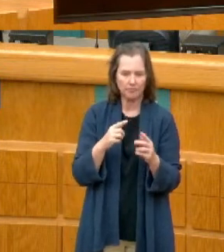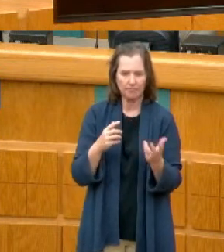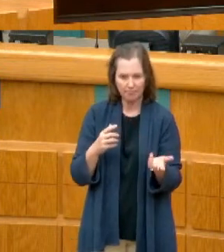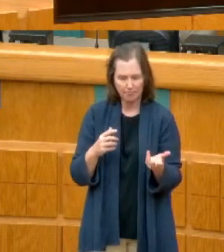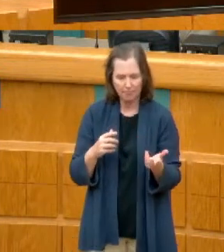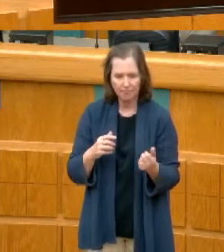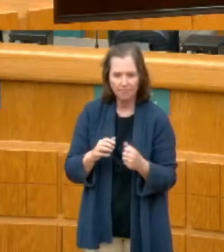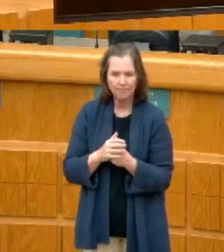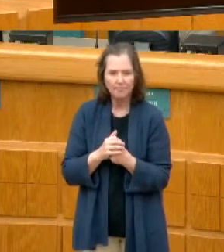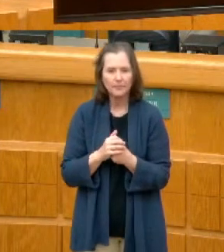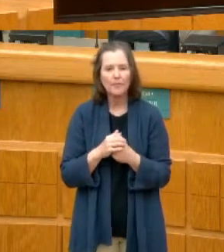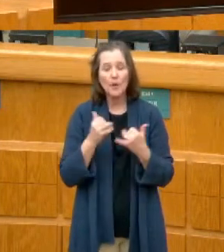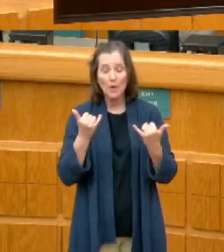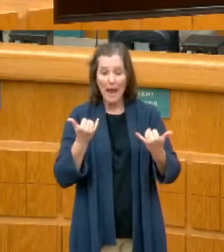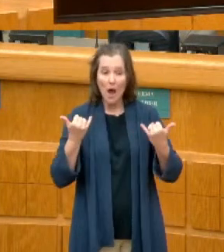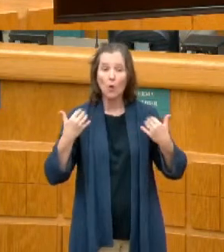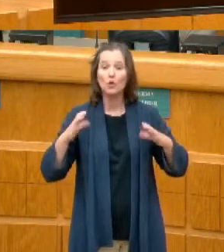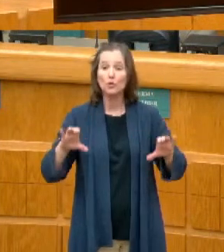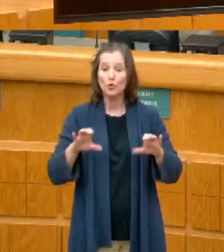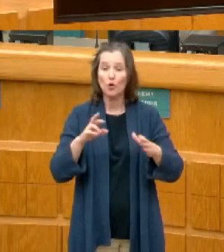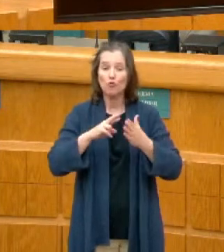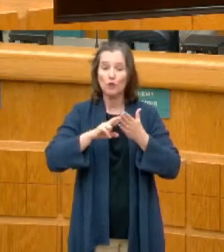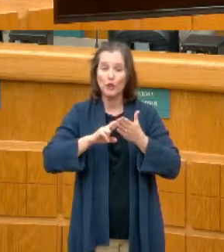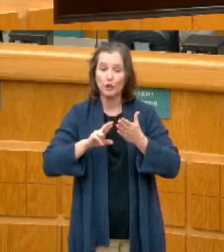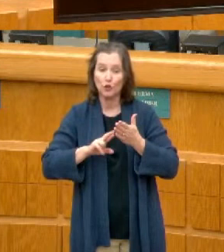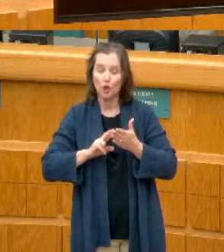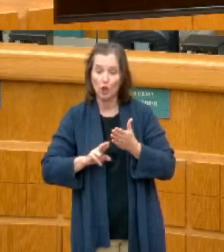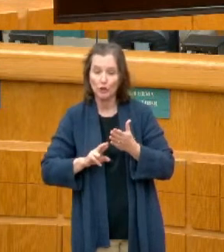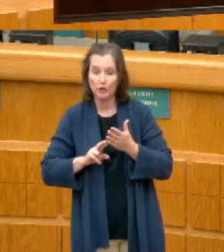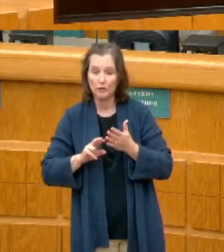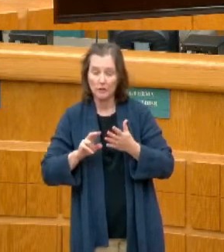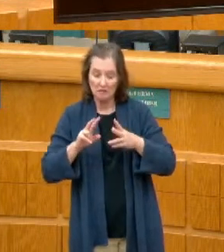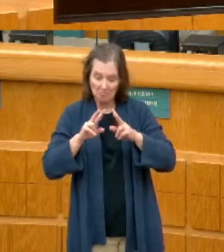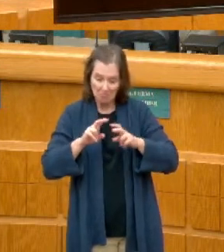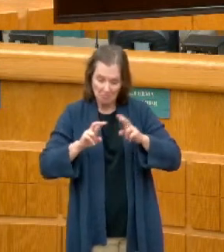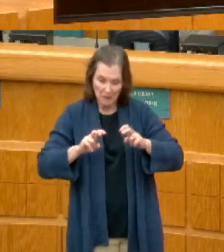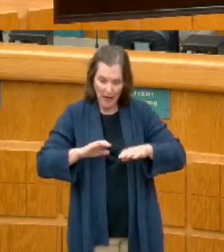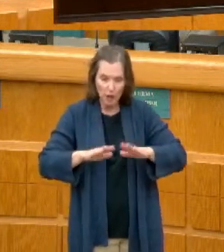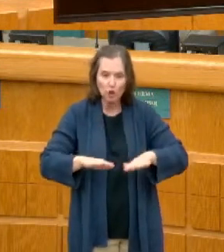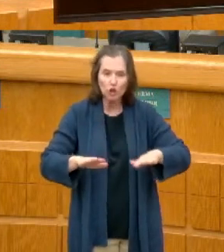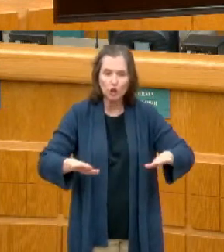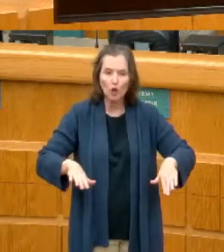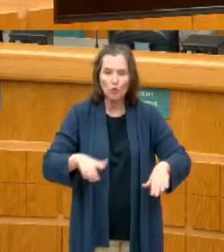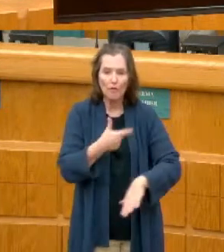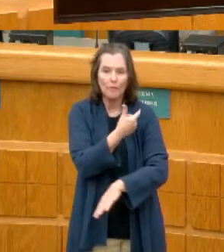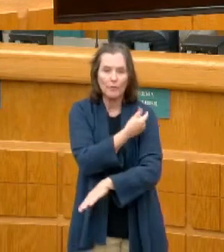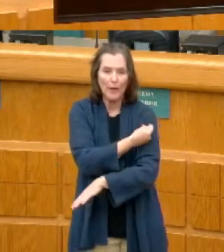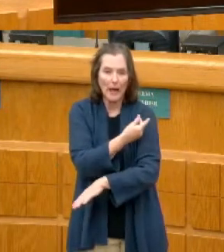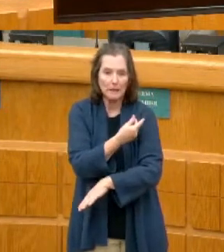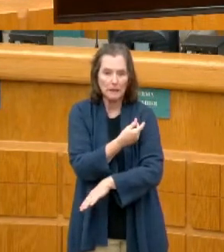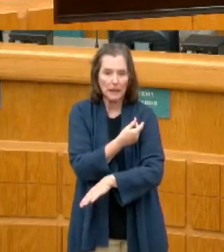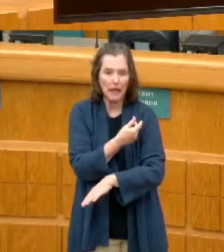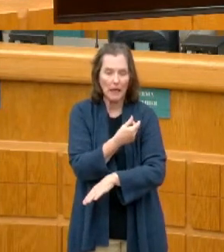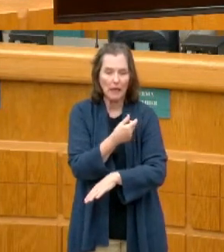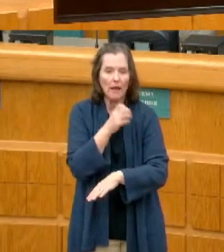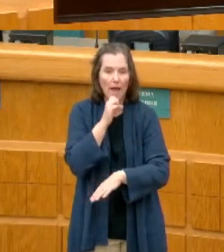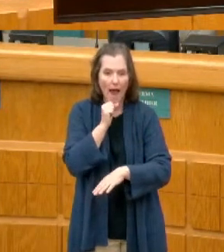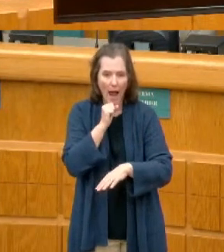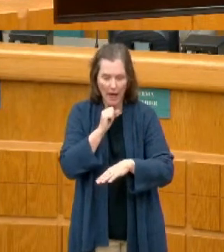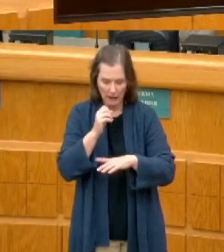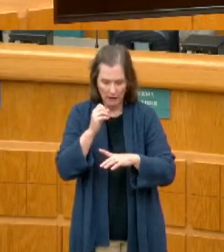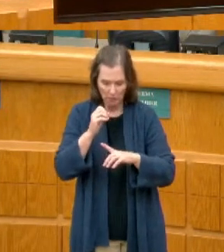study at Driscoll looking at children under age 12 for Pfizer vaccine, going all the way down to 6 months. We had no